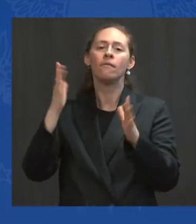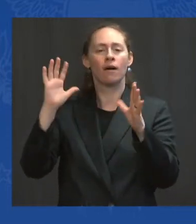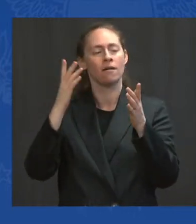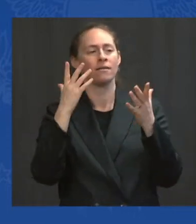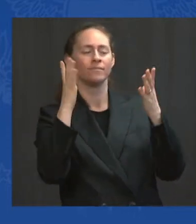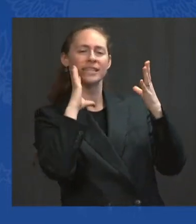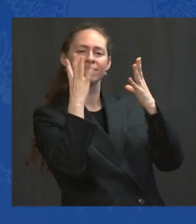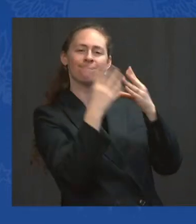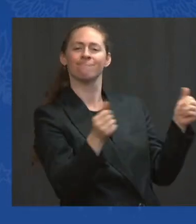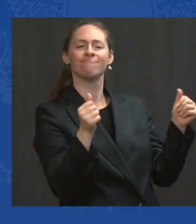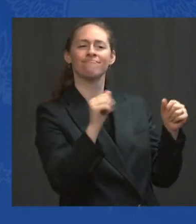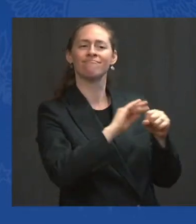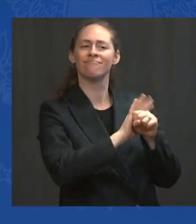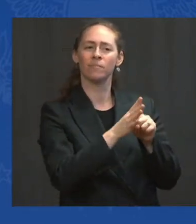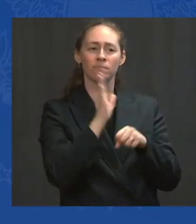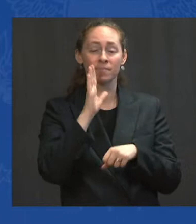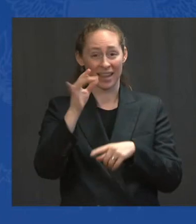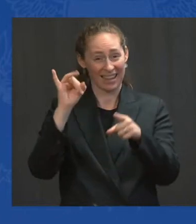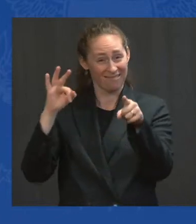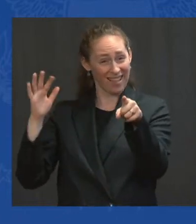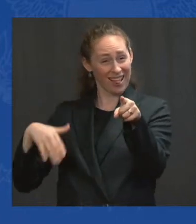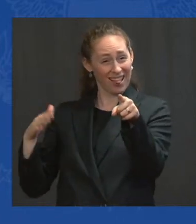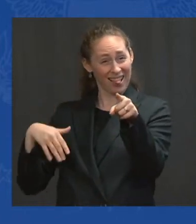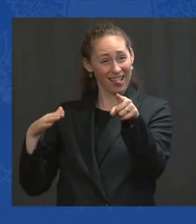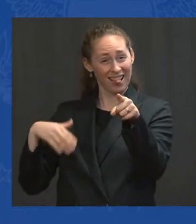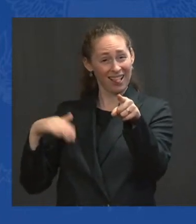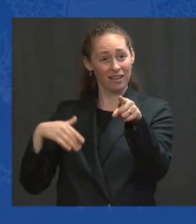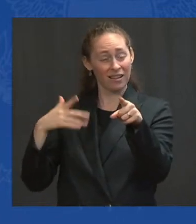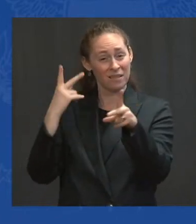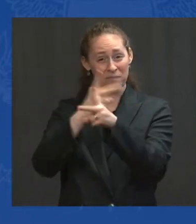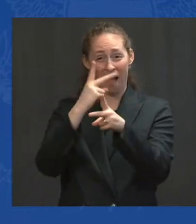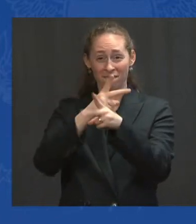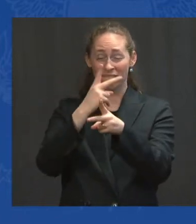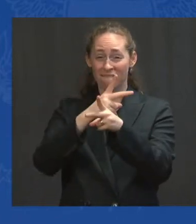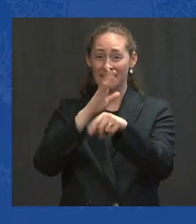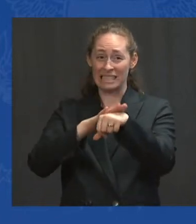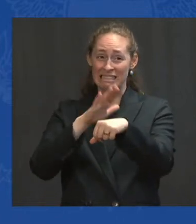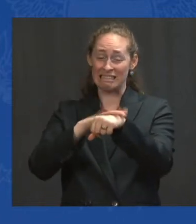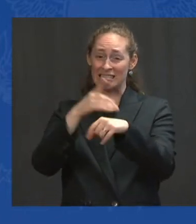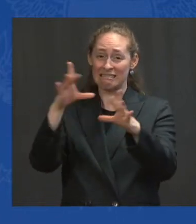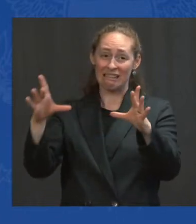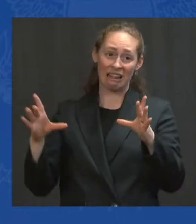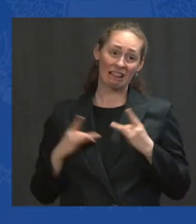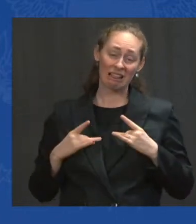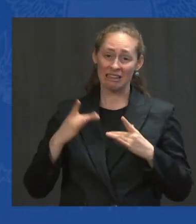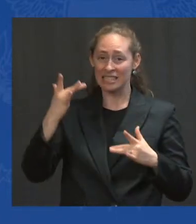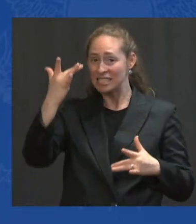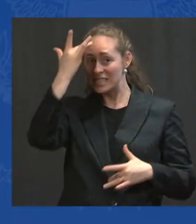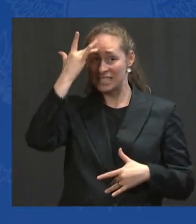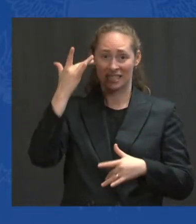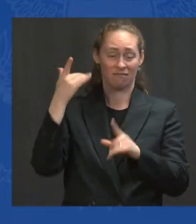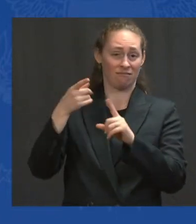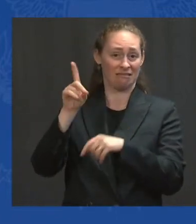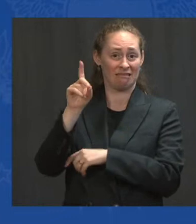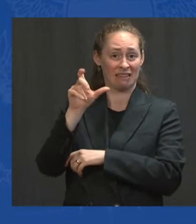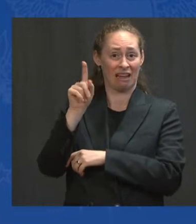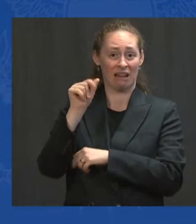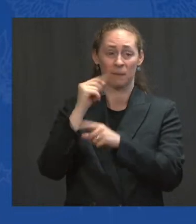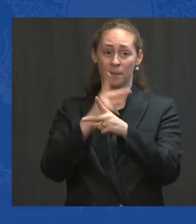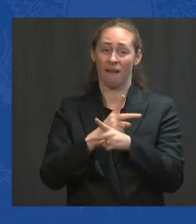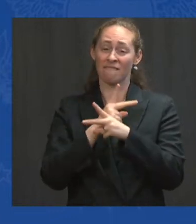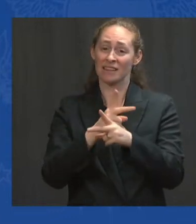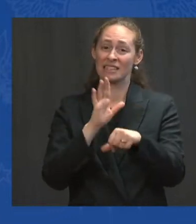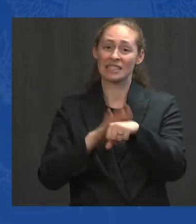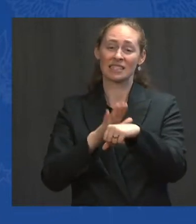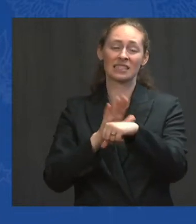know, if you are not vaccinated, you remain susceptible, especially from the transmissible Delta variant, and are